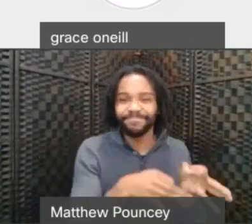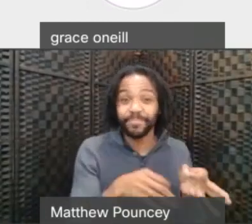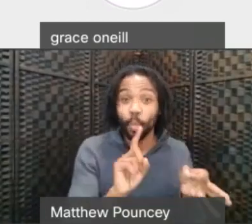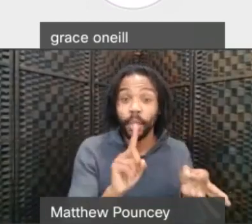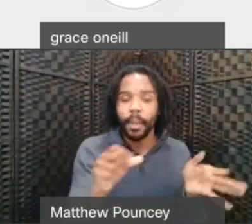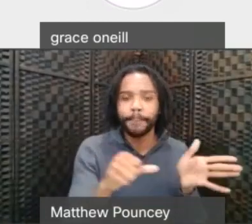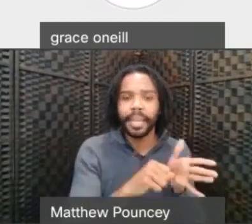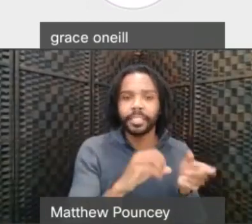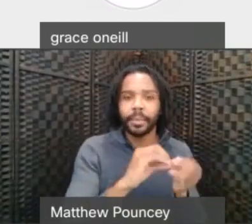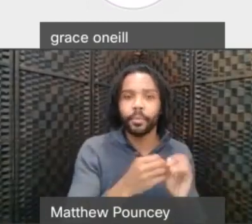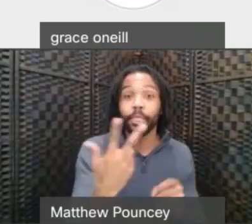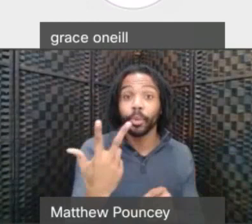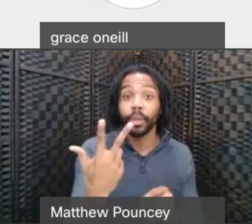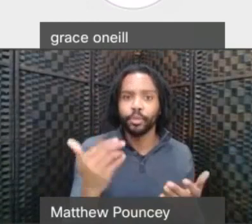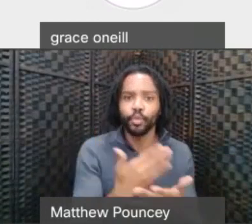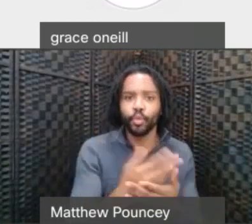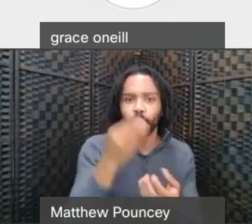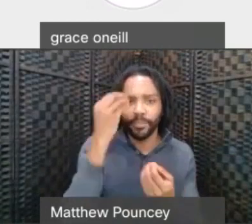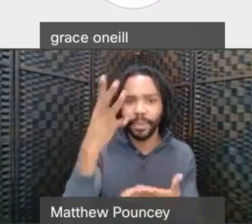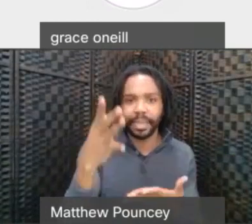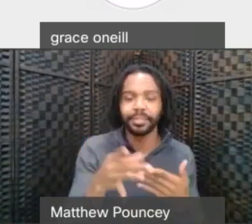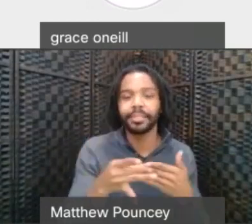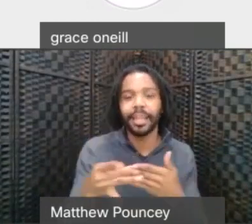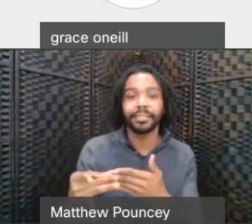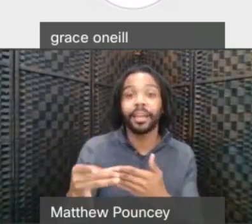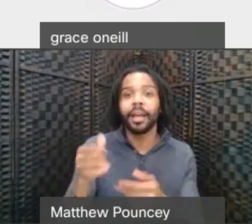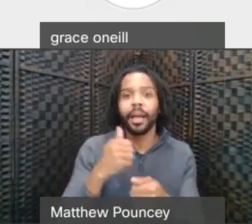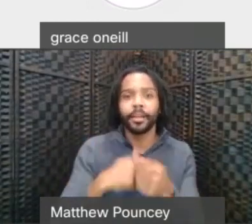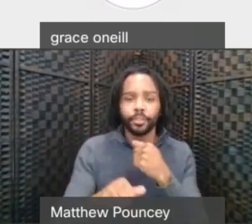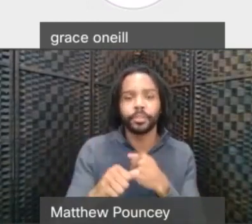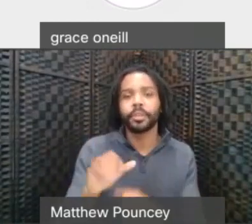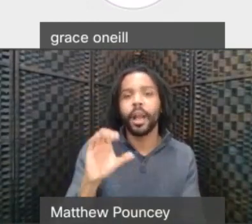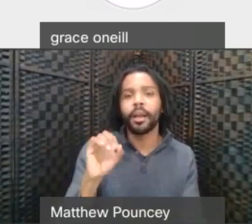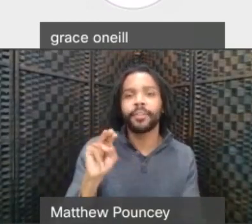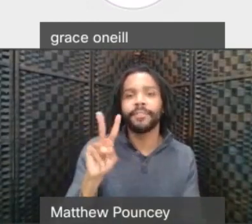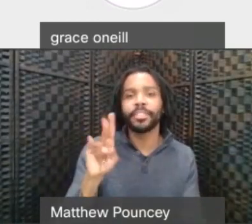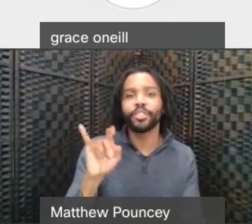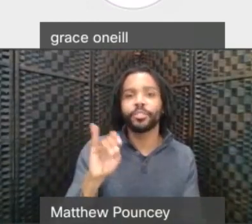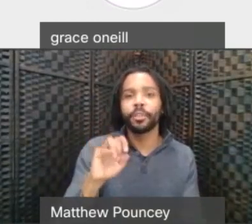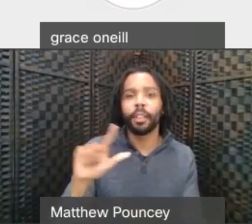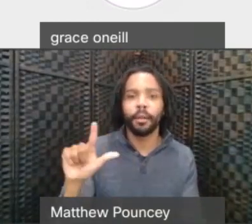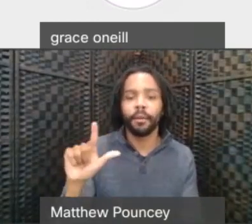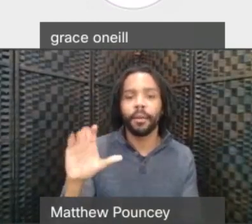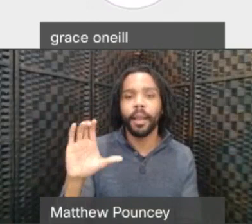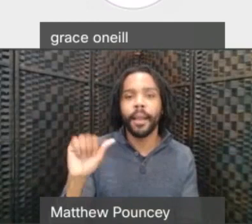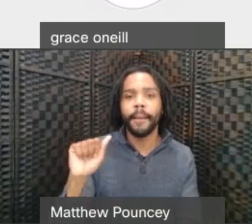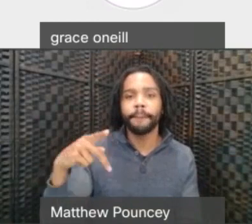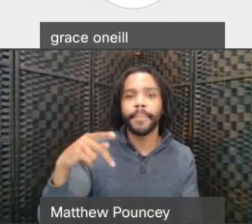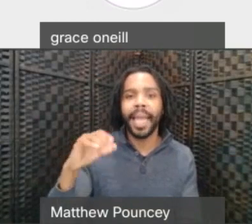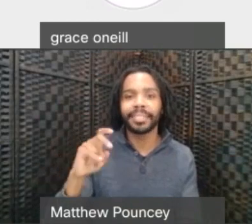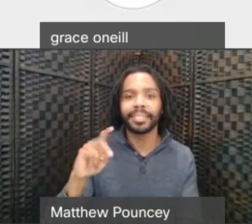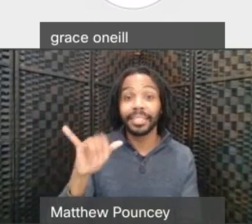page 3 of the new guidance under conventional capacity. And the difference about when they will need to